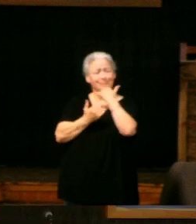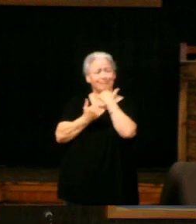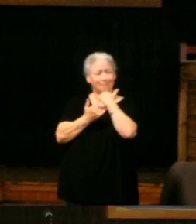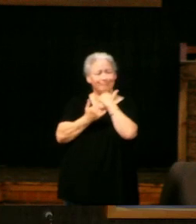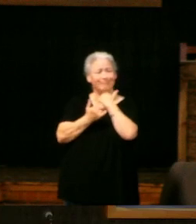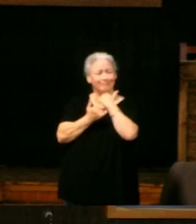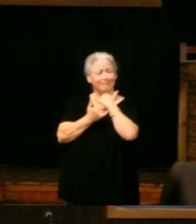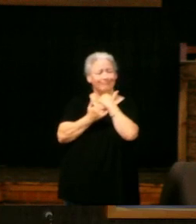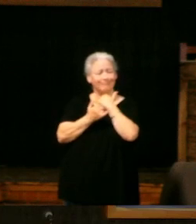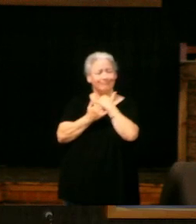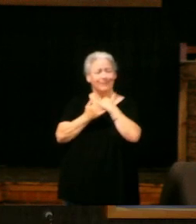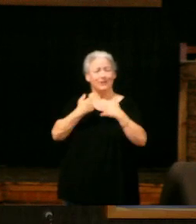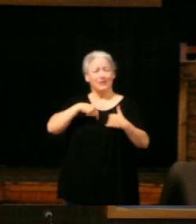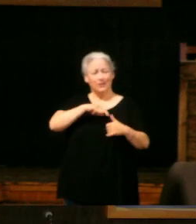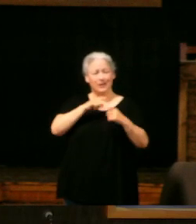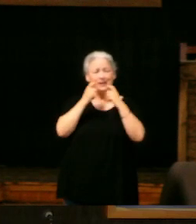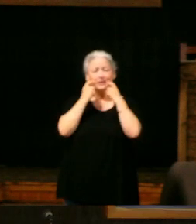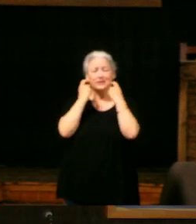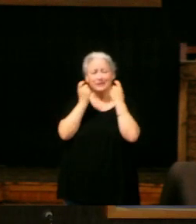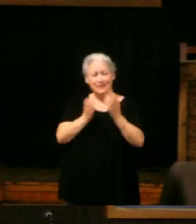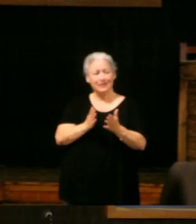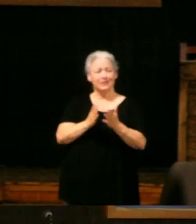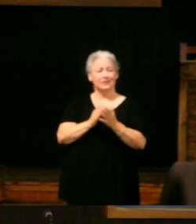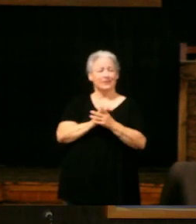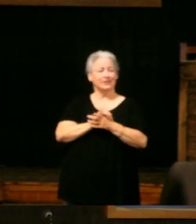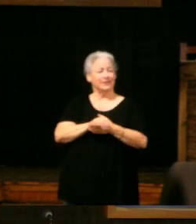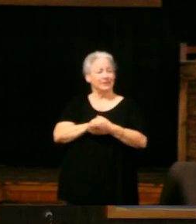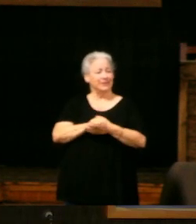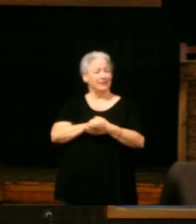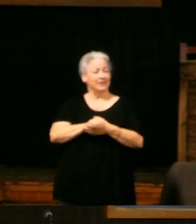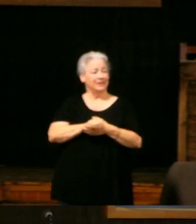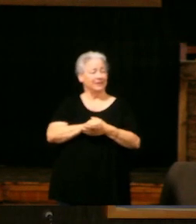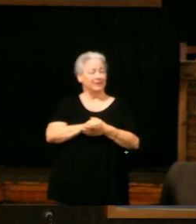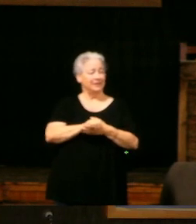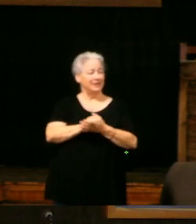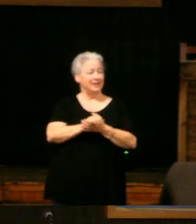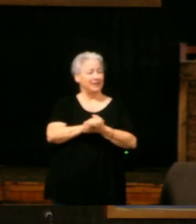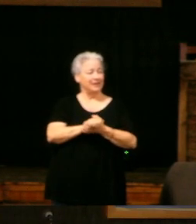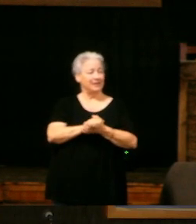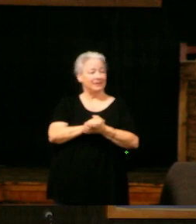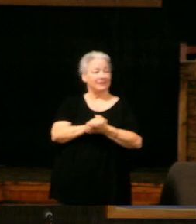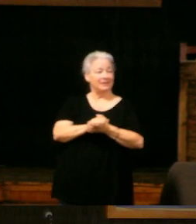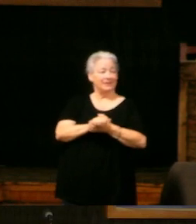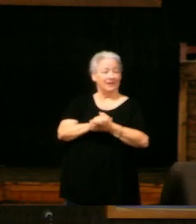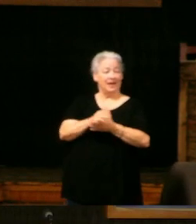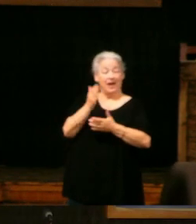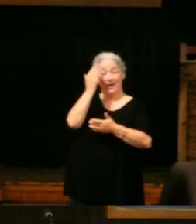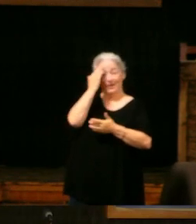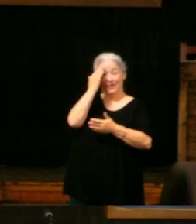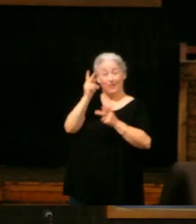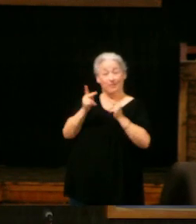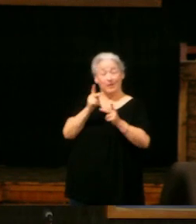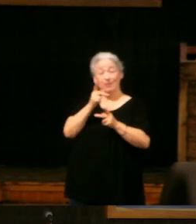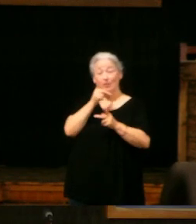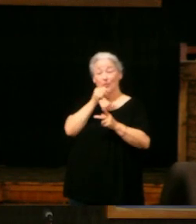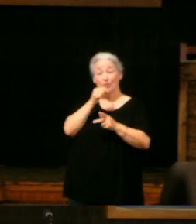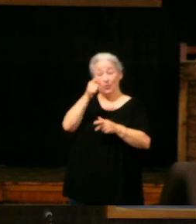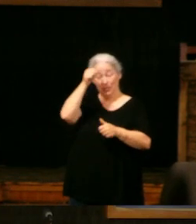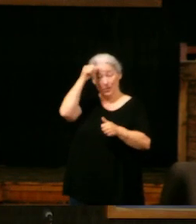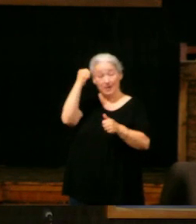It's kind of interesting. I run across people that remember my past, and it's not a good